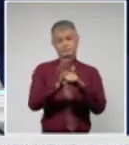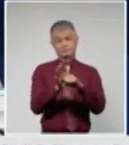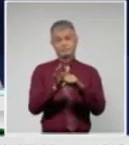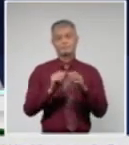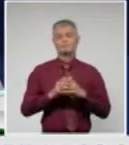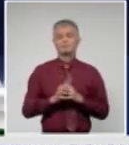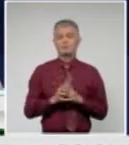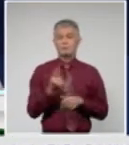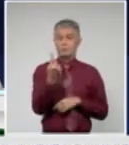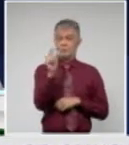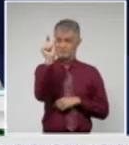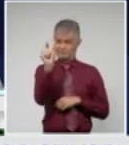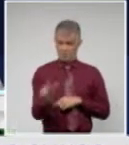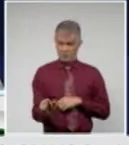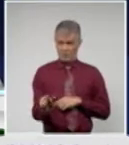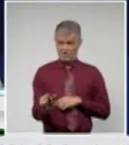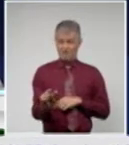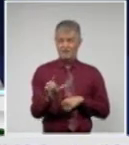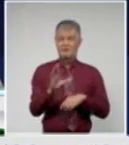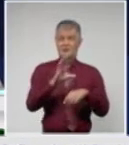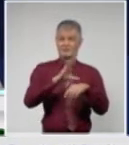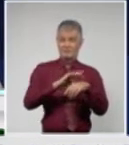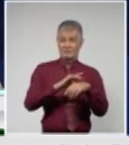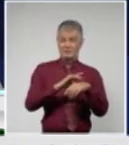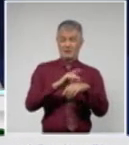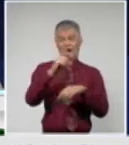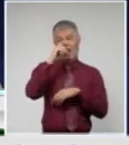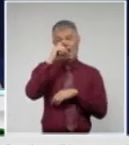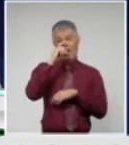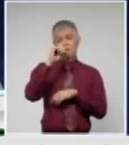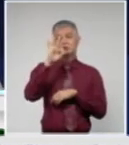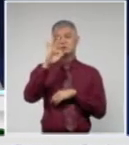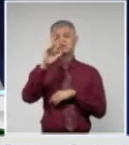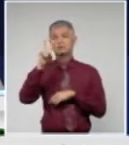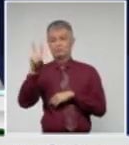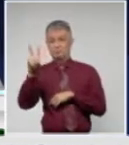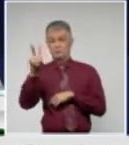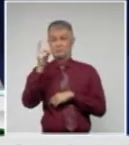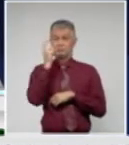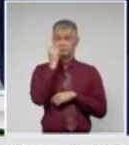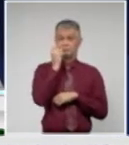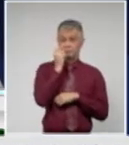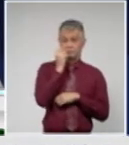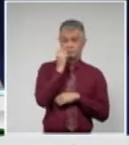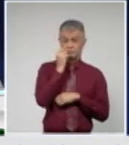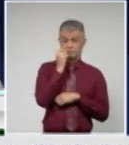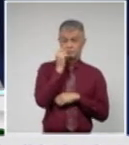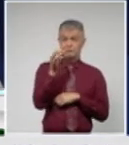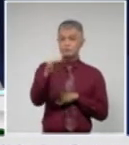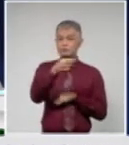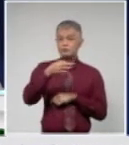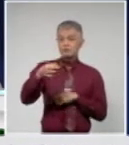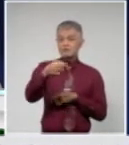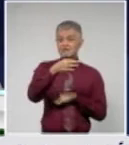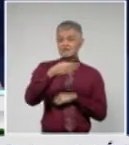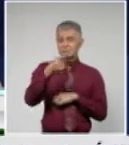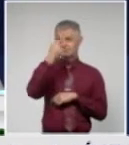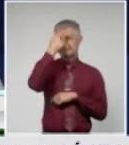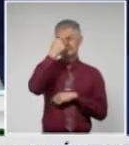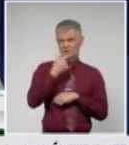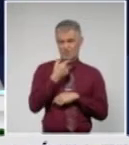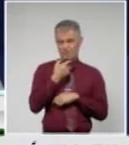had symptoms of the virus and underwent a PCR test. The patient also suffered from